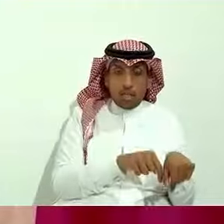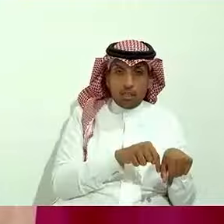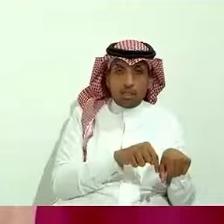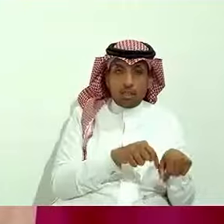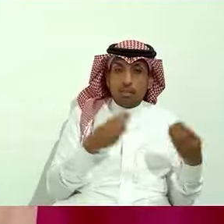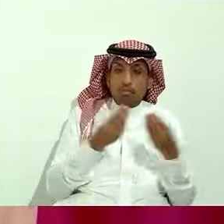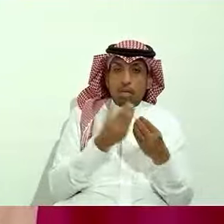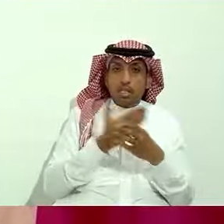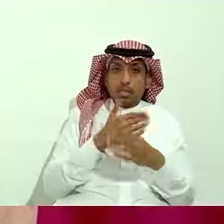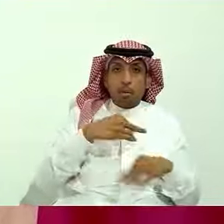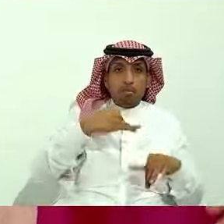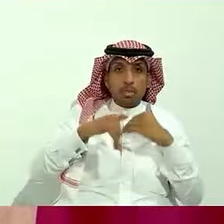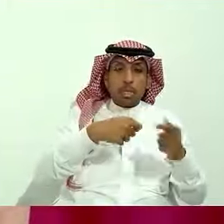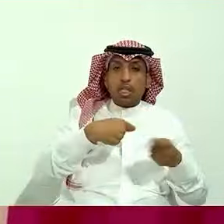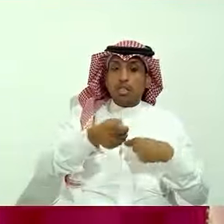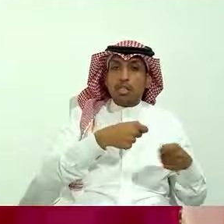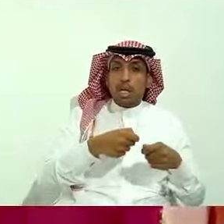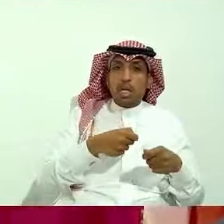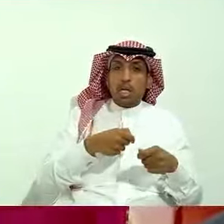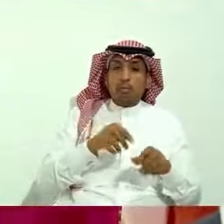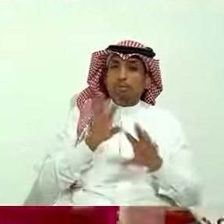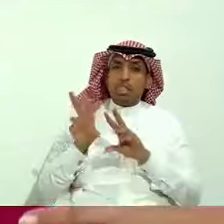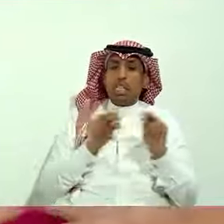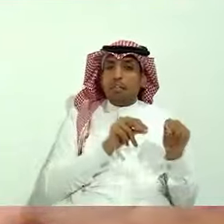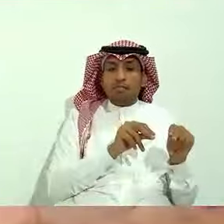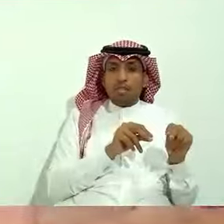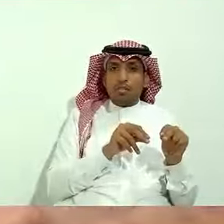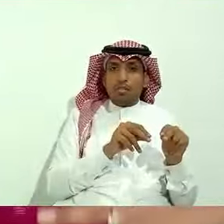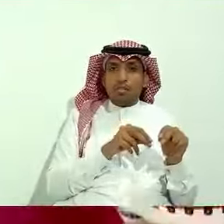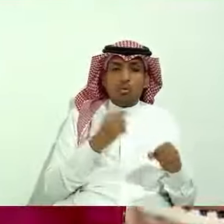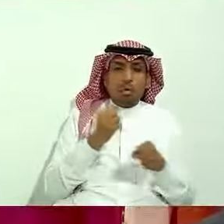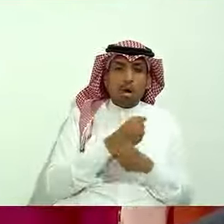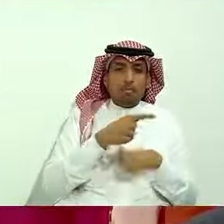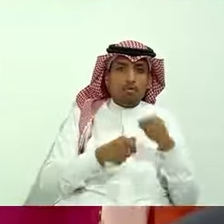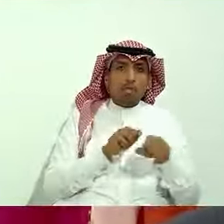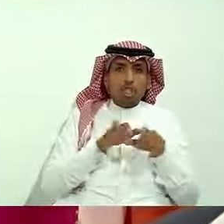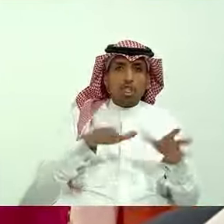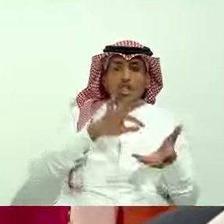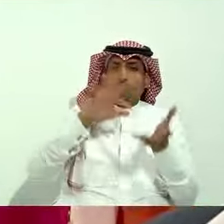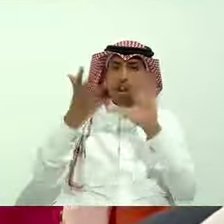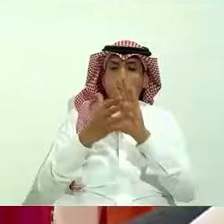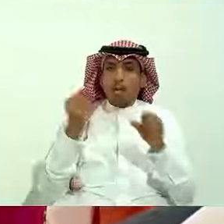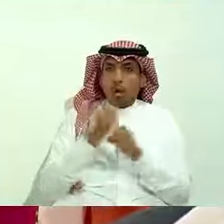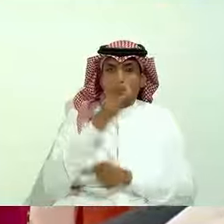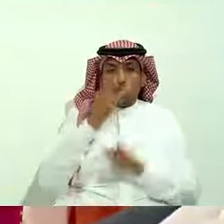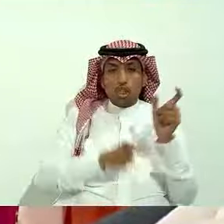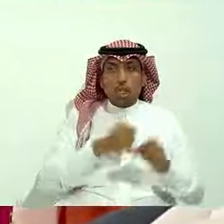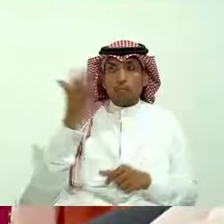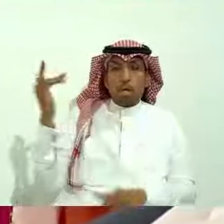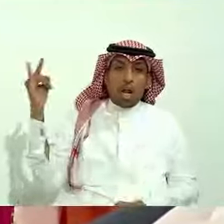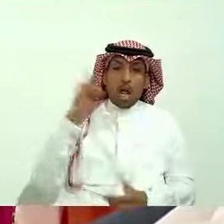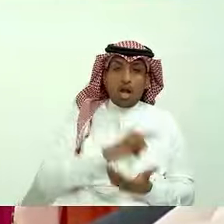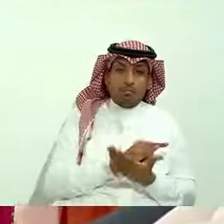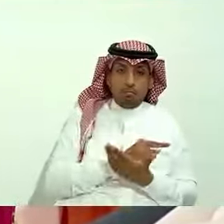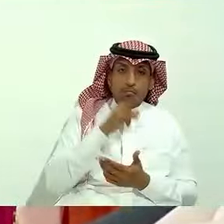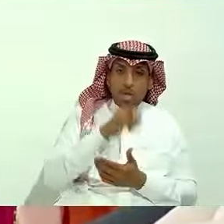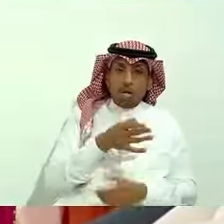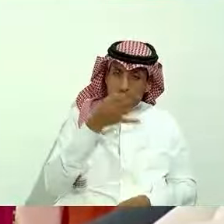to the trade routes back then and merchants going to other parts of the world and also having people come over. So that's definitely